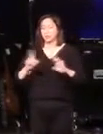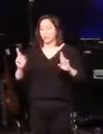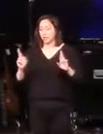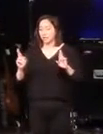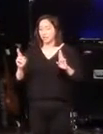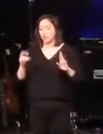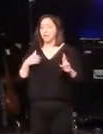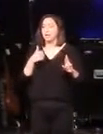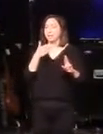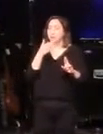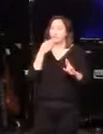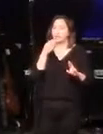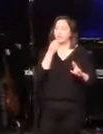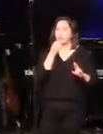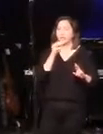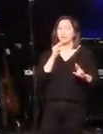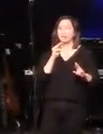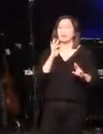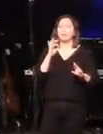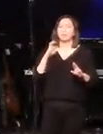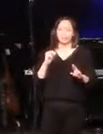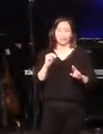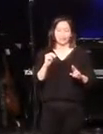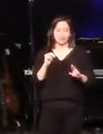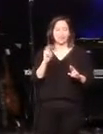muffin, which makes it sound better than cake.